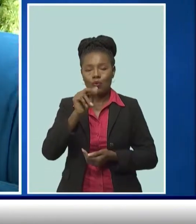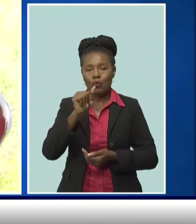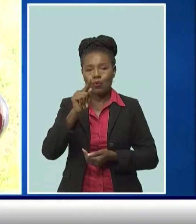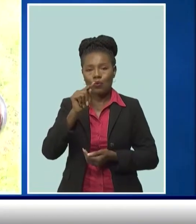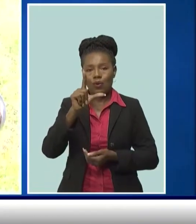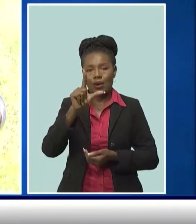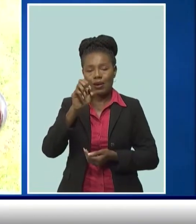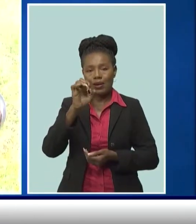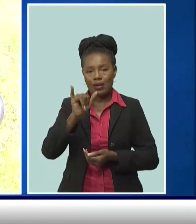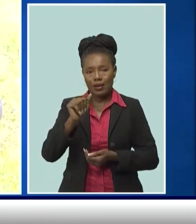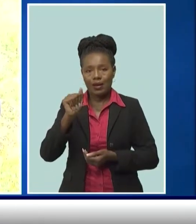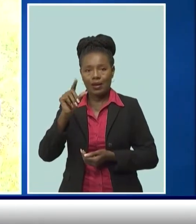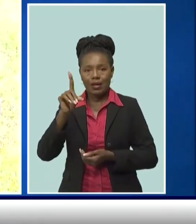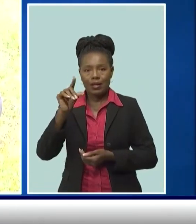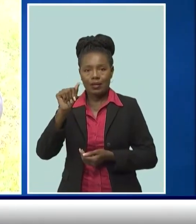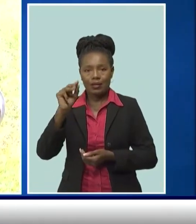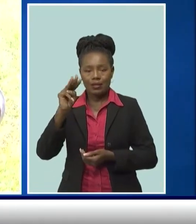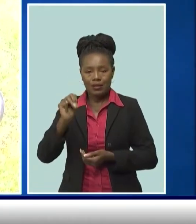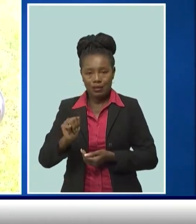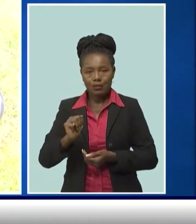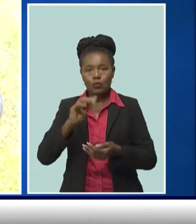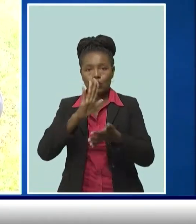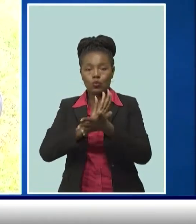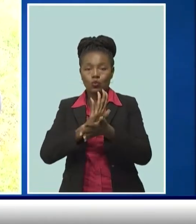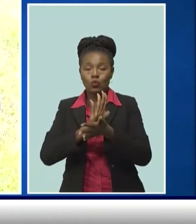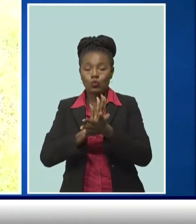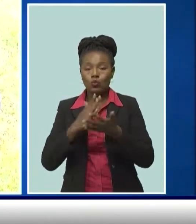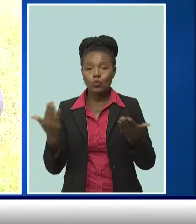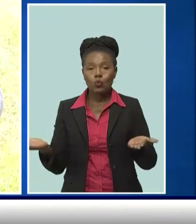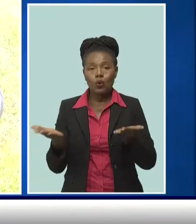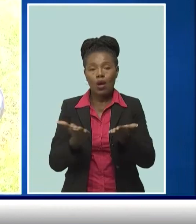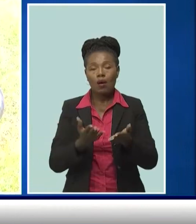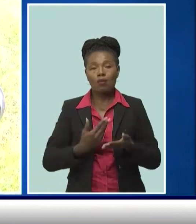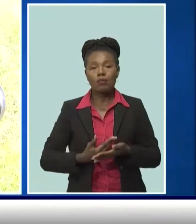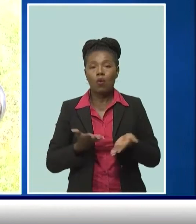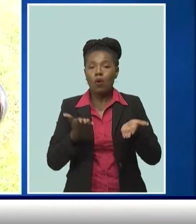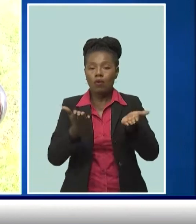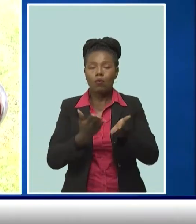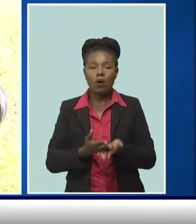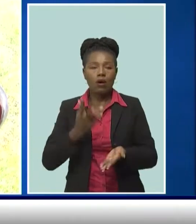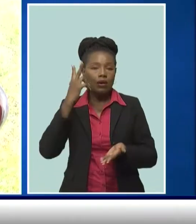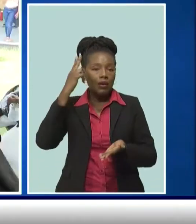Express Salon, offering manicures, pedicures, haircuts, and natural